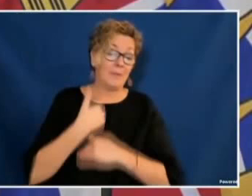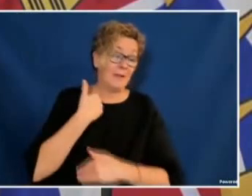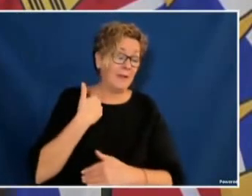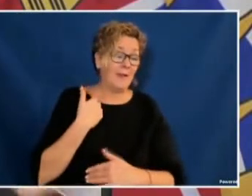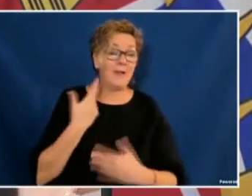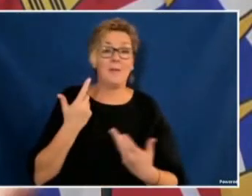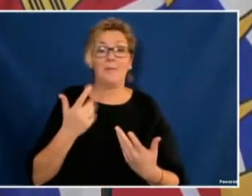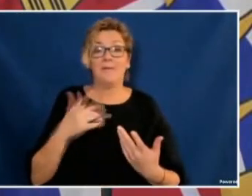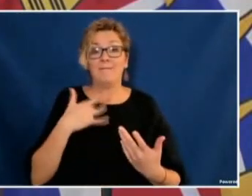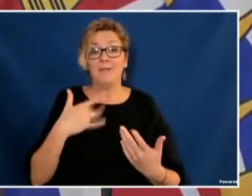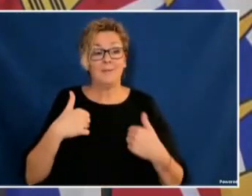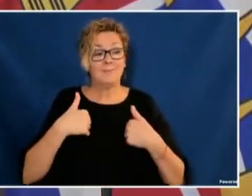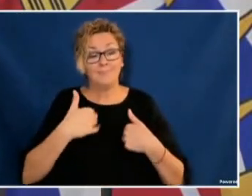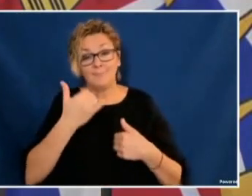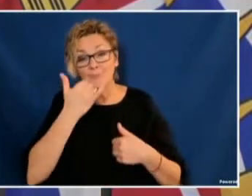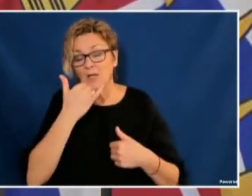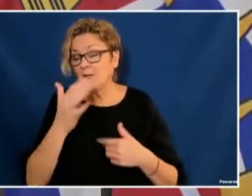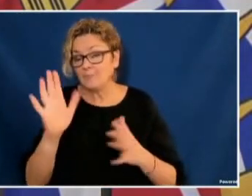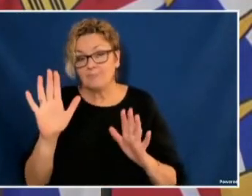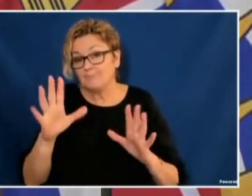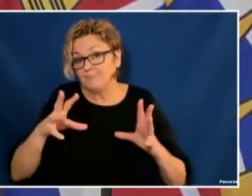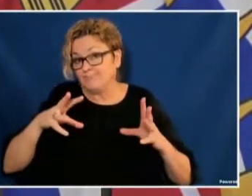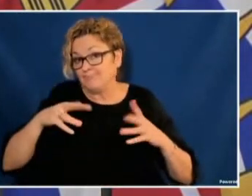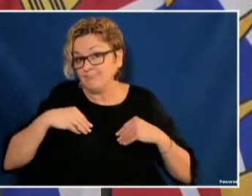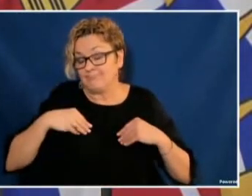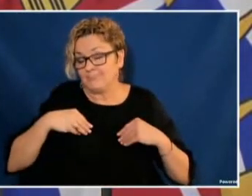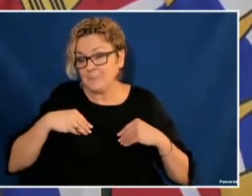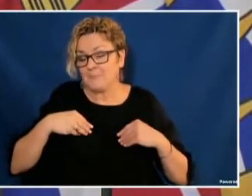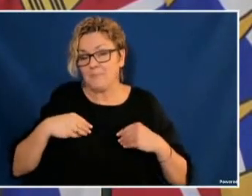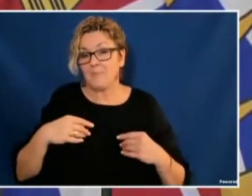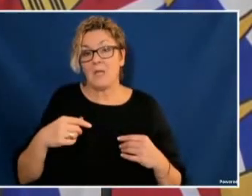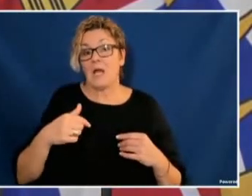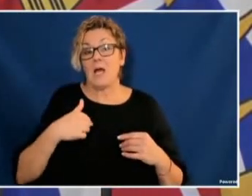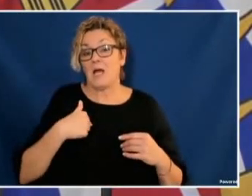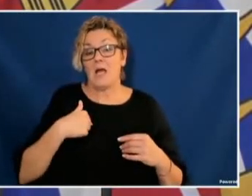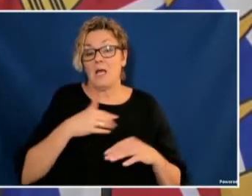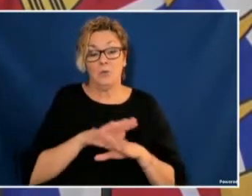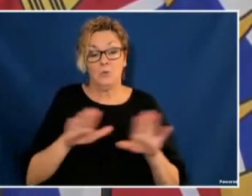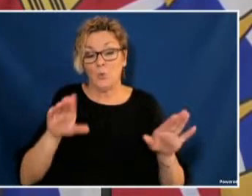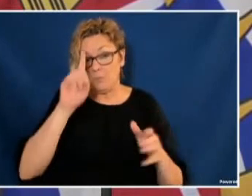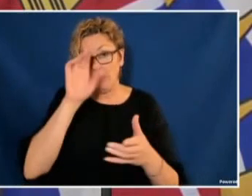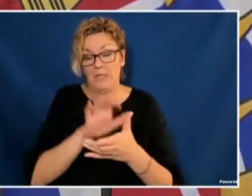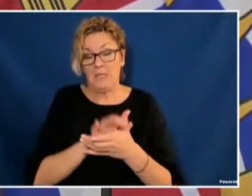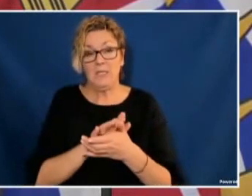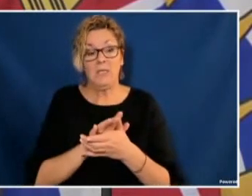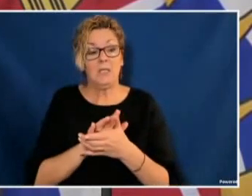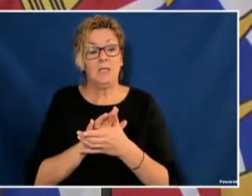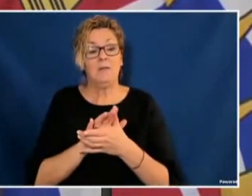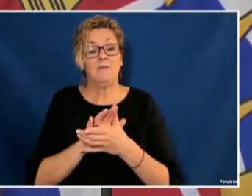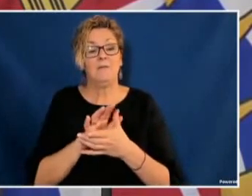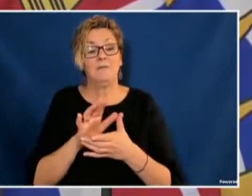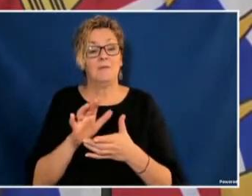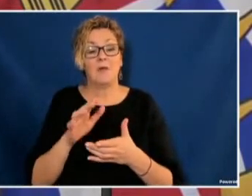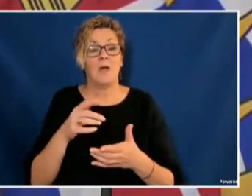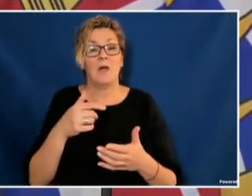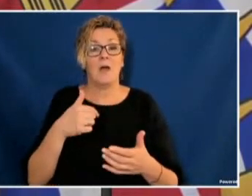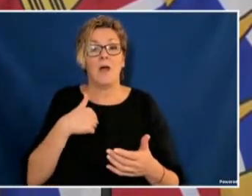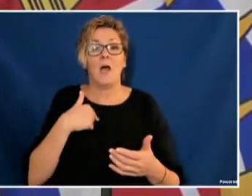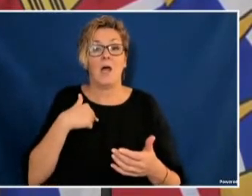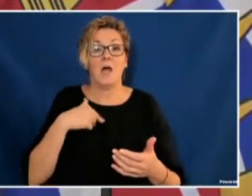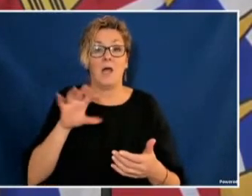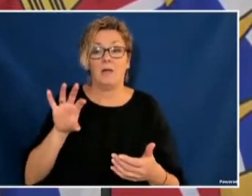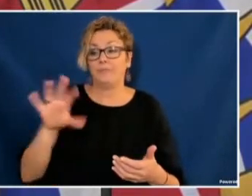So there are many different reasons why those could be different, but I know that the public health teams are working